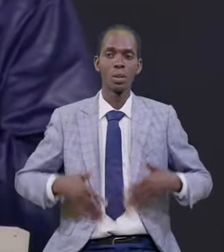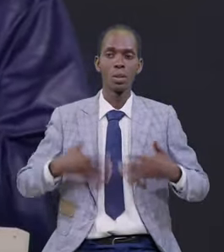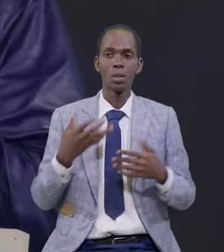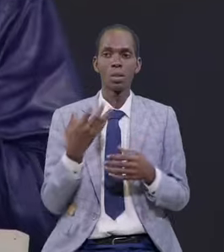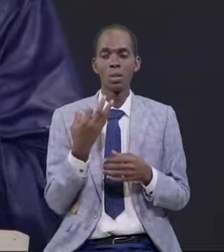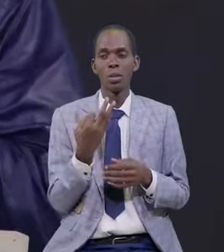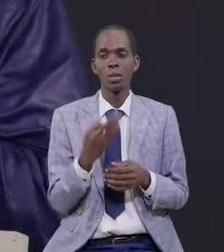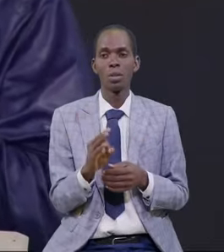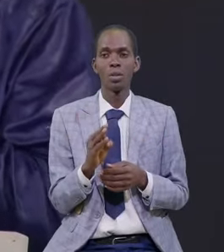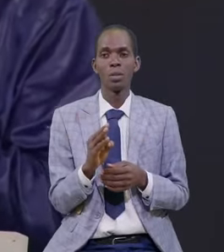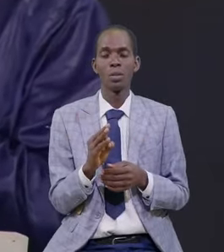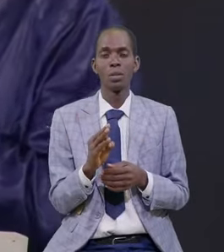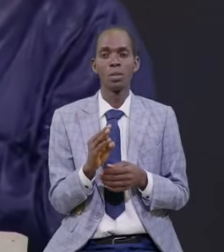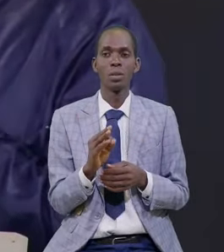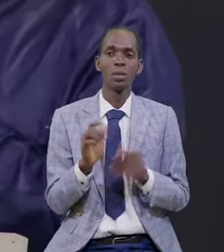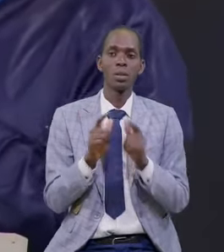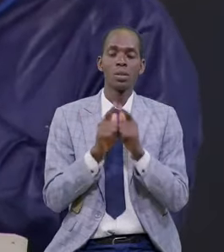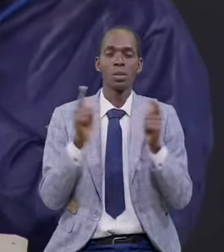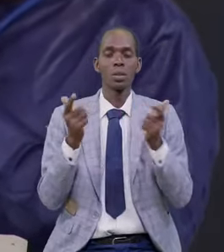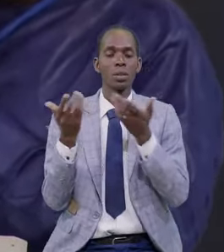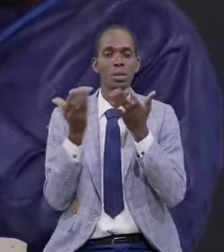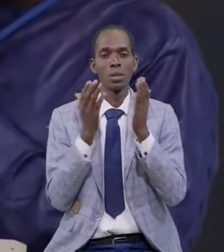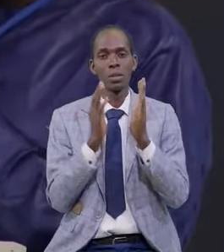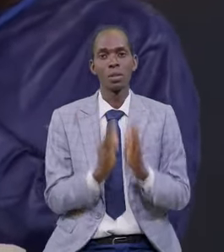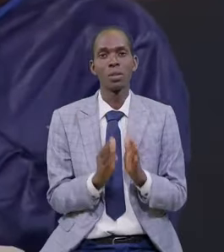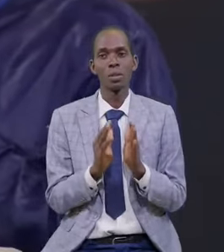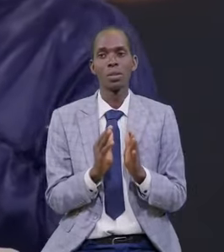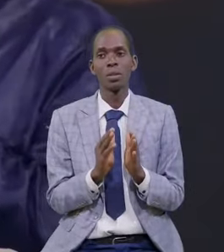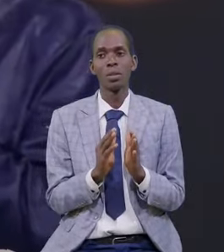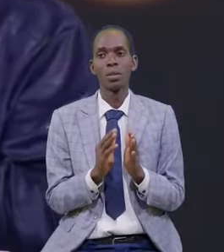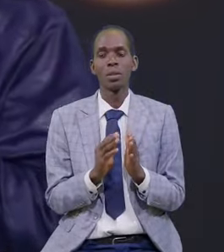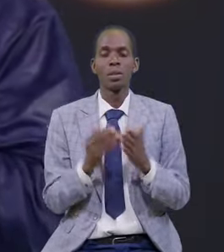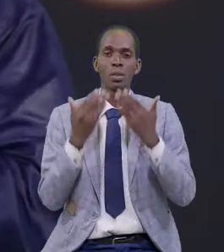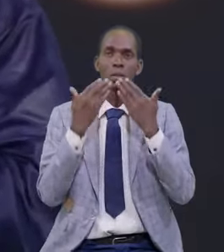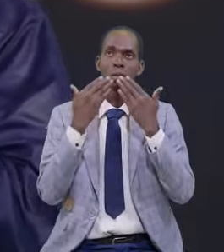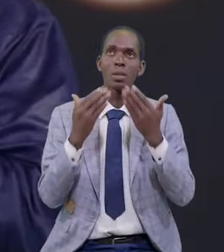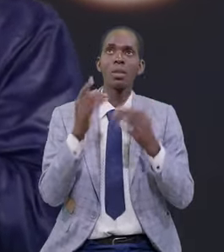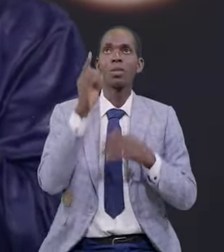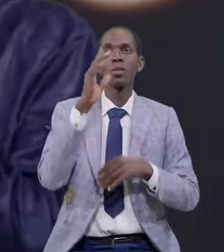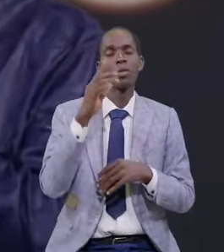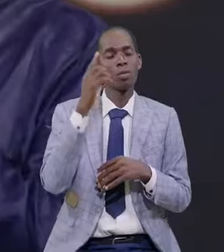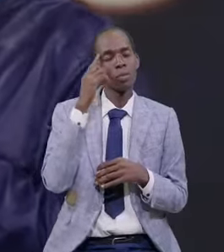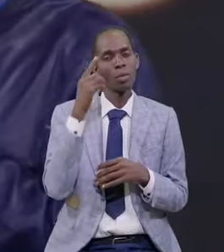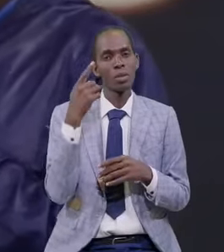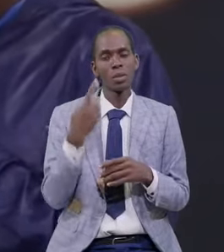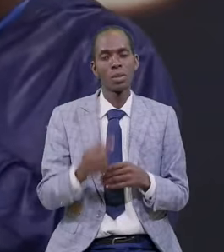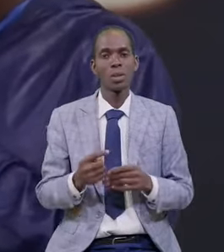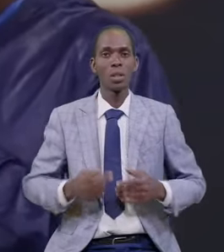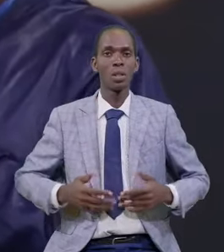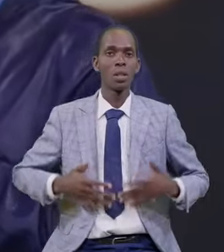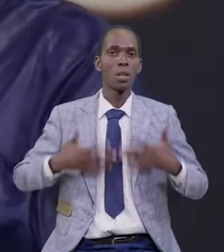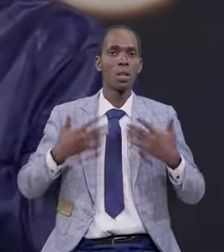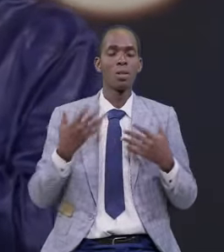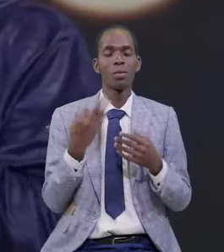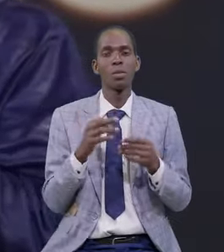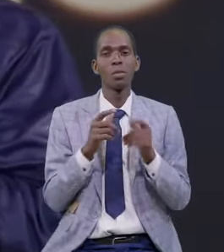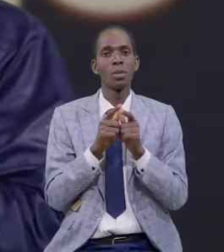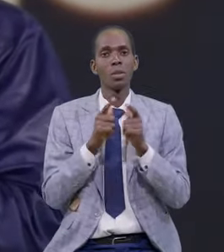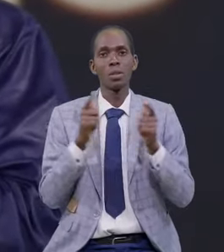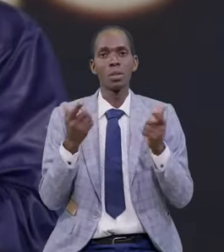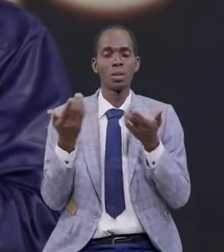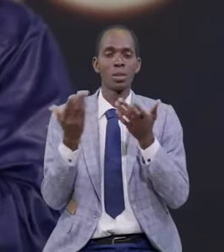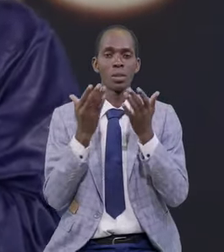to Jesus for the life of his great servant for the great blessings that